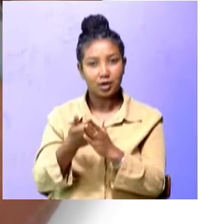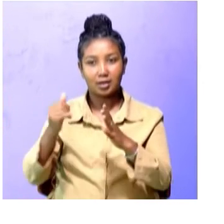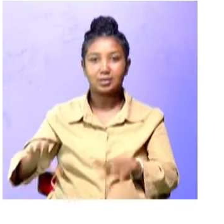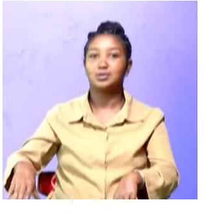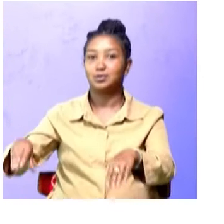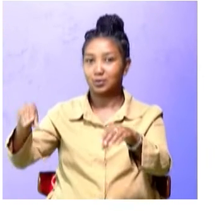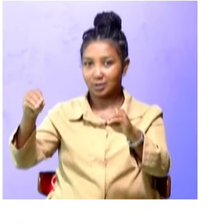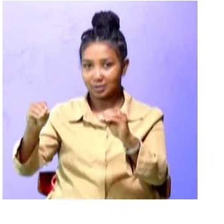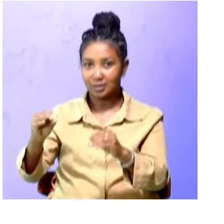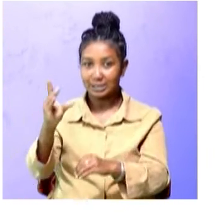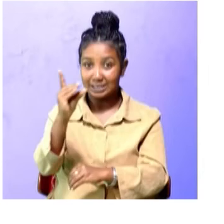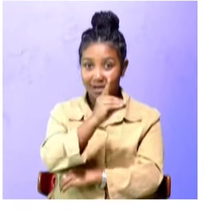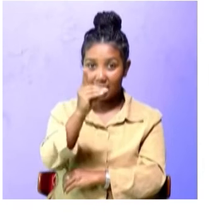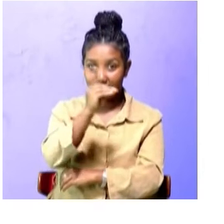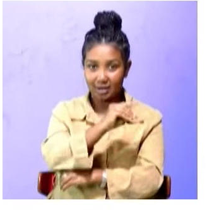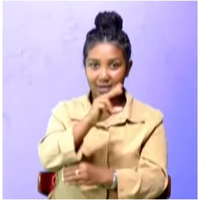Daily